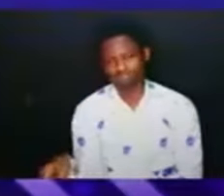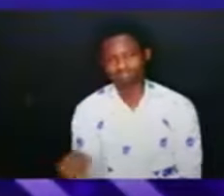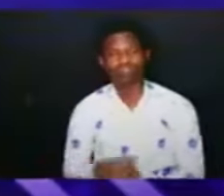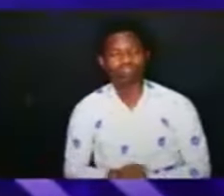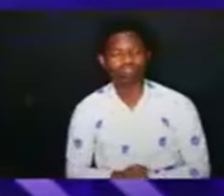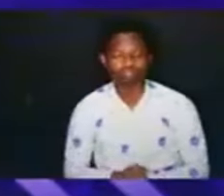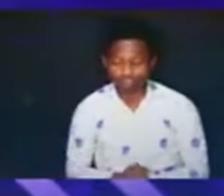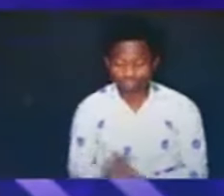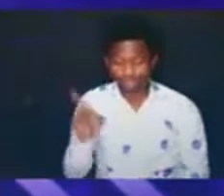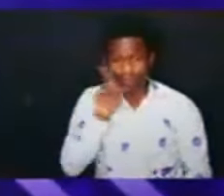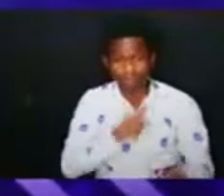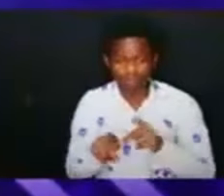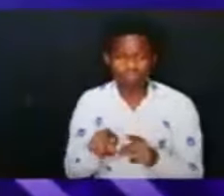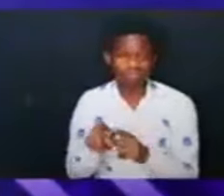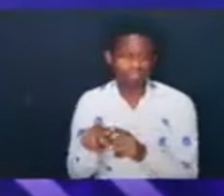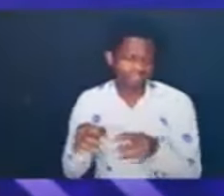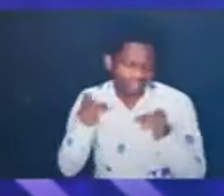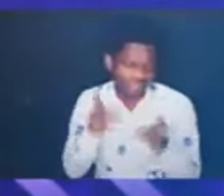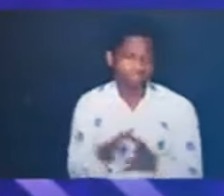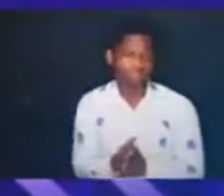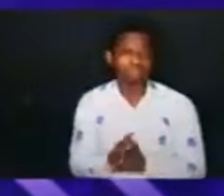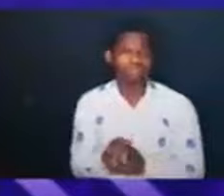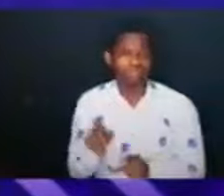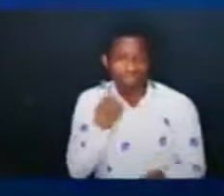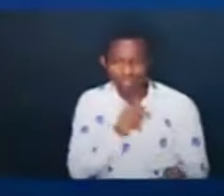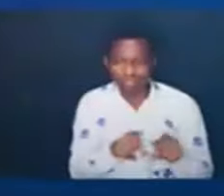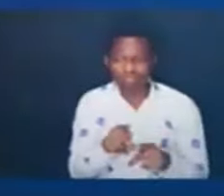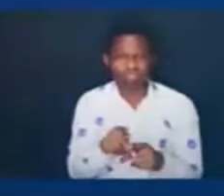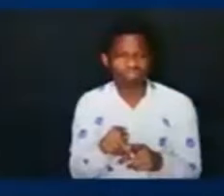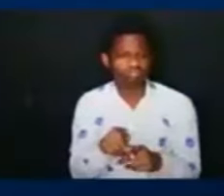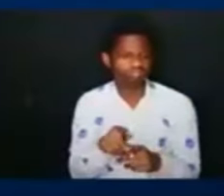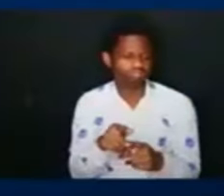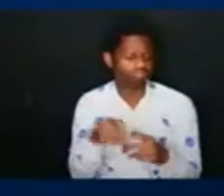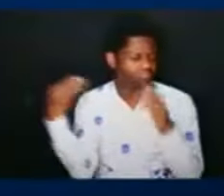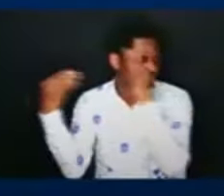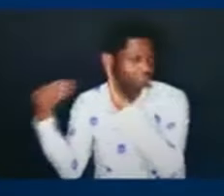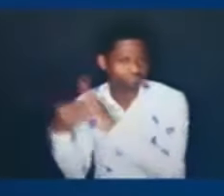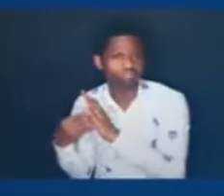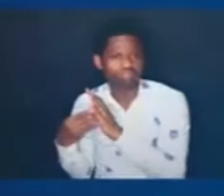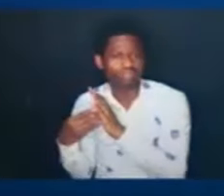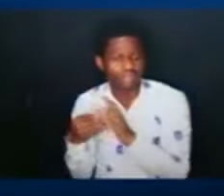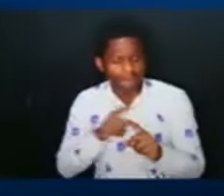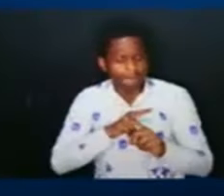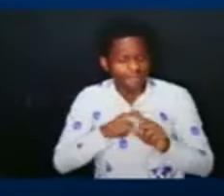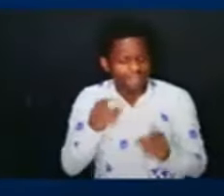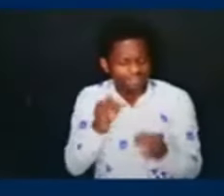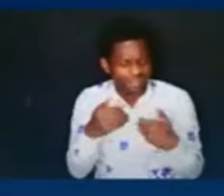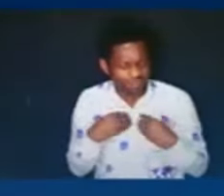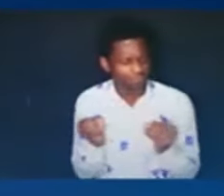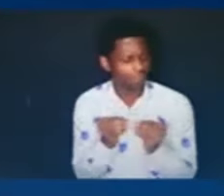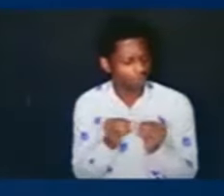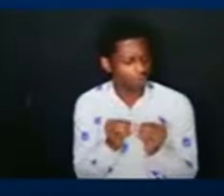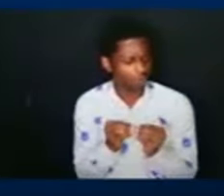people hate, but you have a group of people hunting for your life in intense